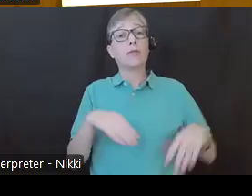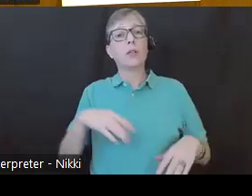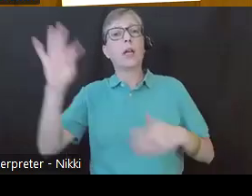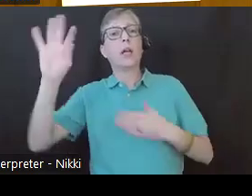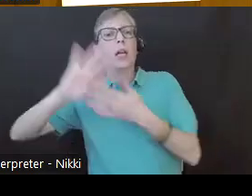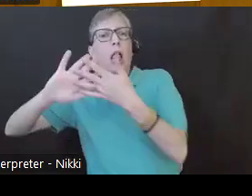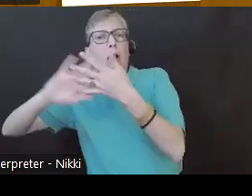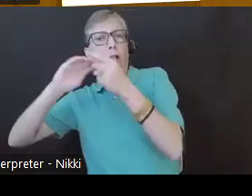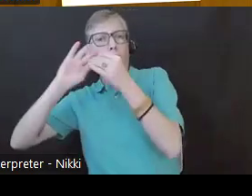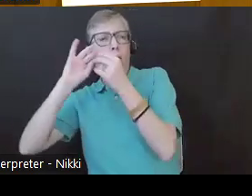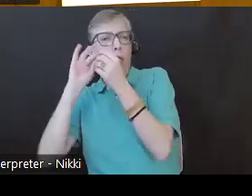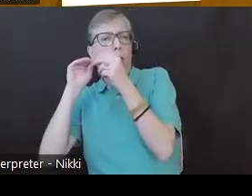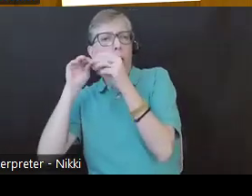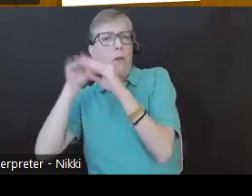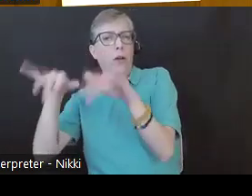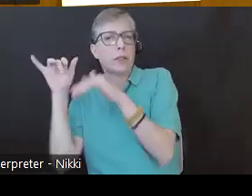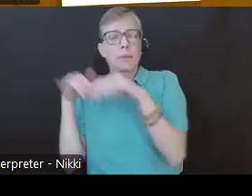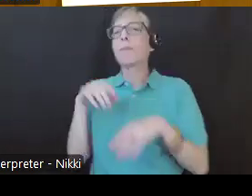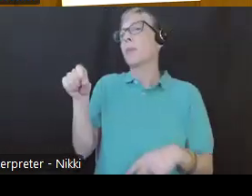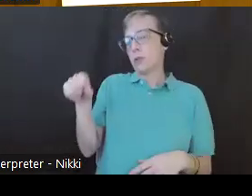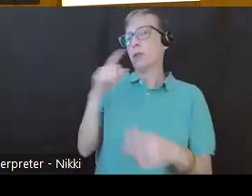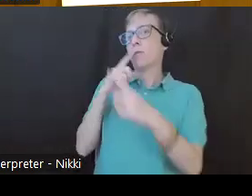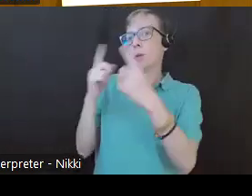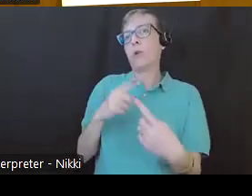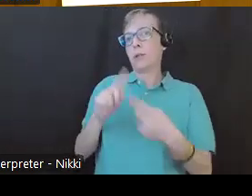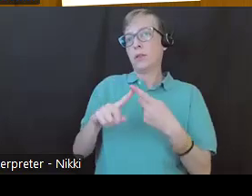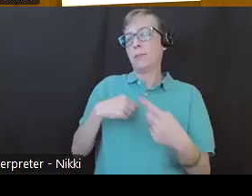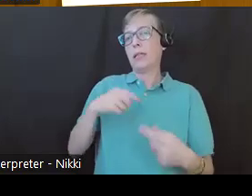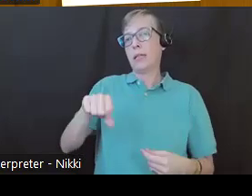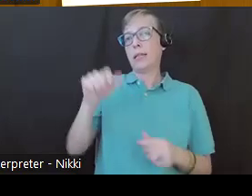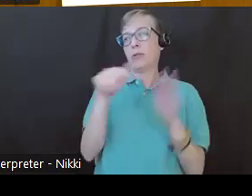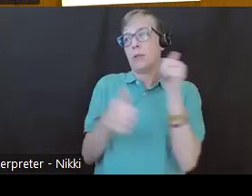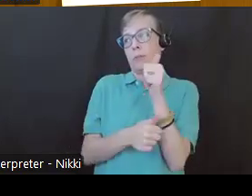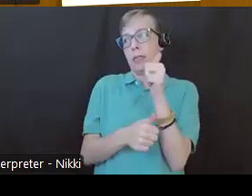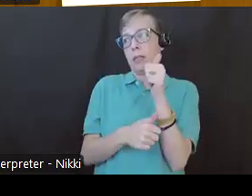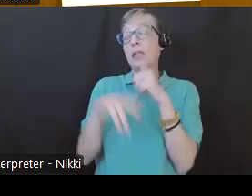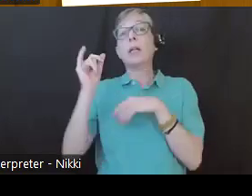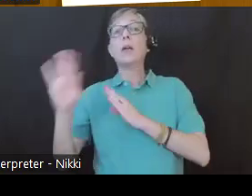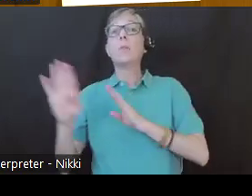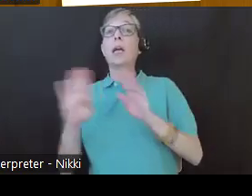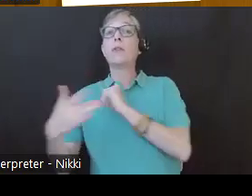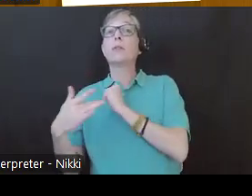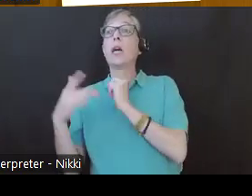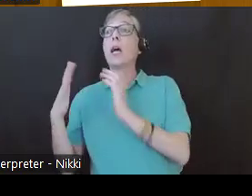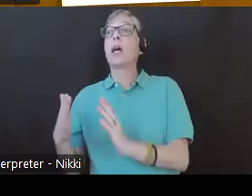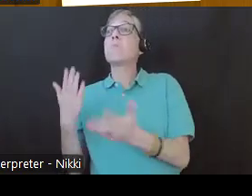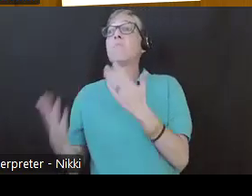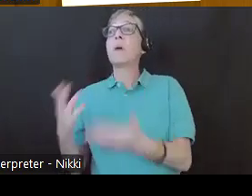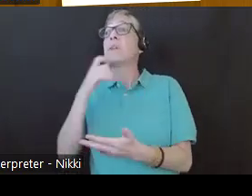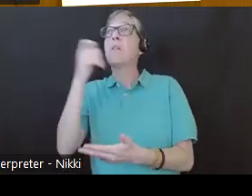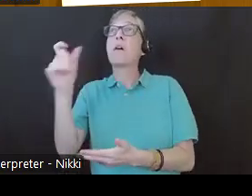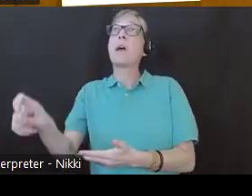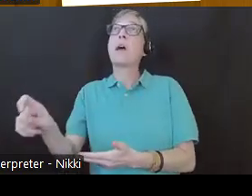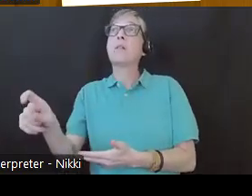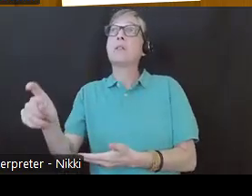She reports to me. Yeah. Yeah. Now, if it was a behavioral tech, they wouldn't necessarily need to. They could report to social work. I don't know if we